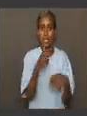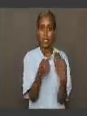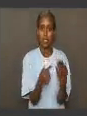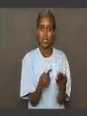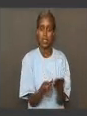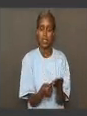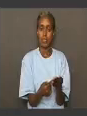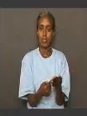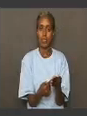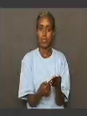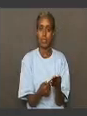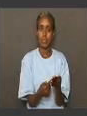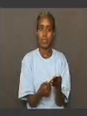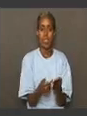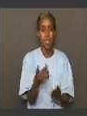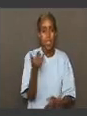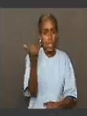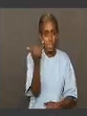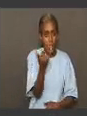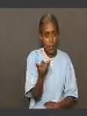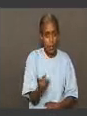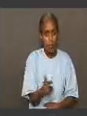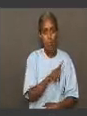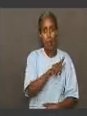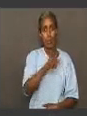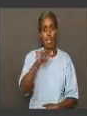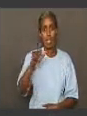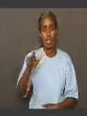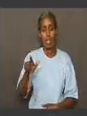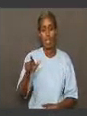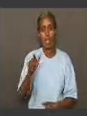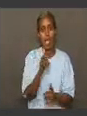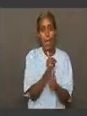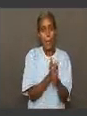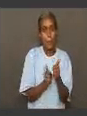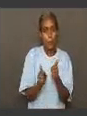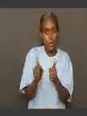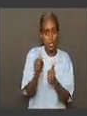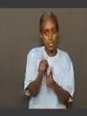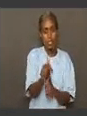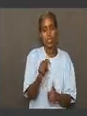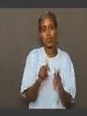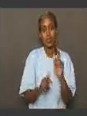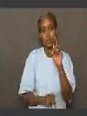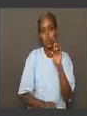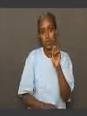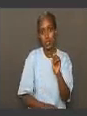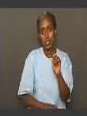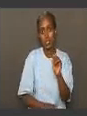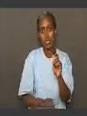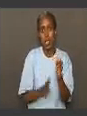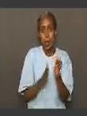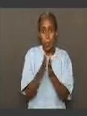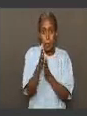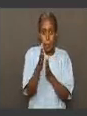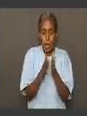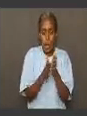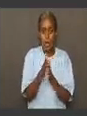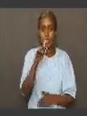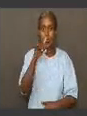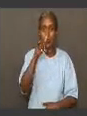Then, draw a line passing through T parallel to